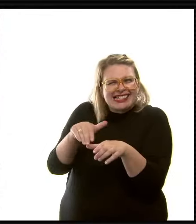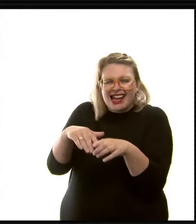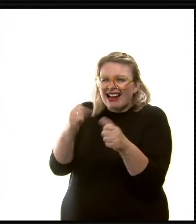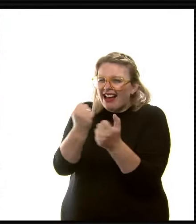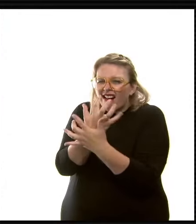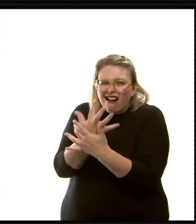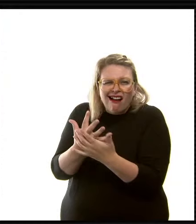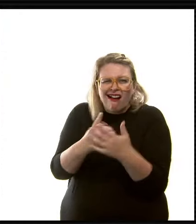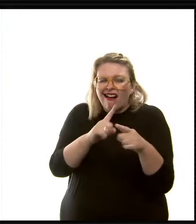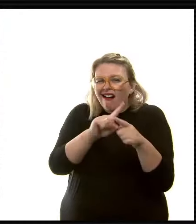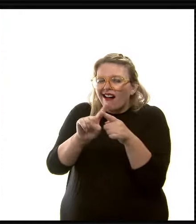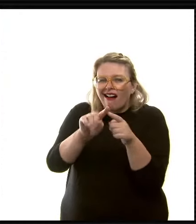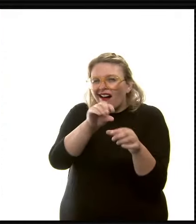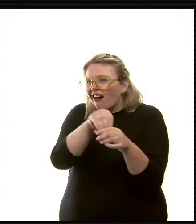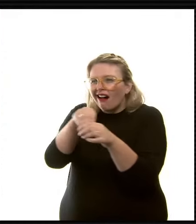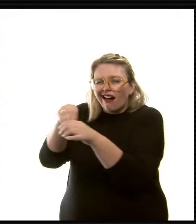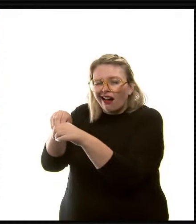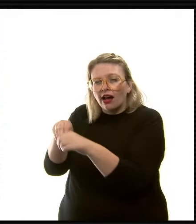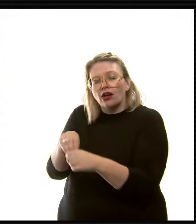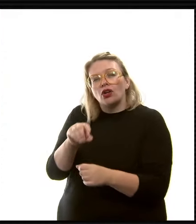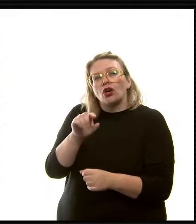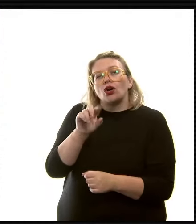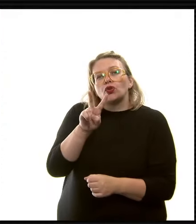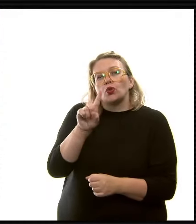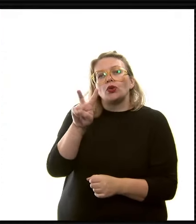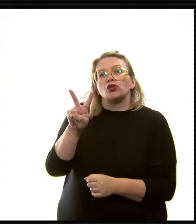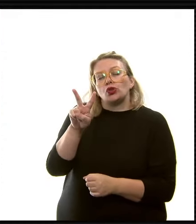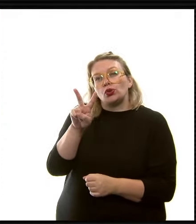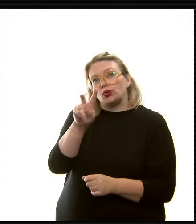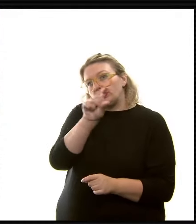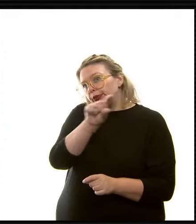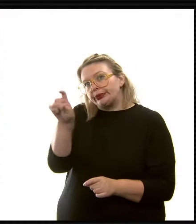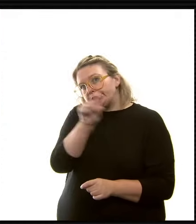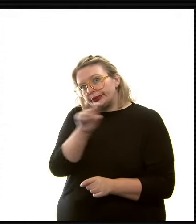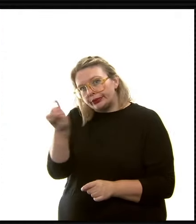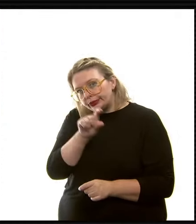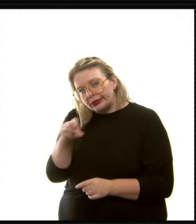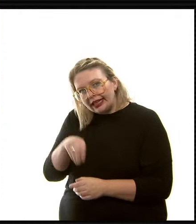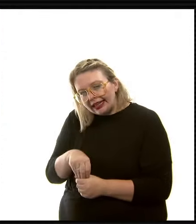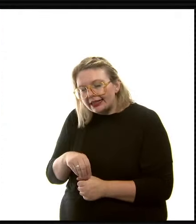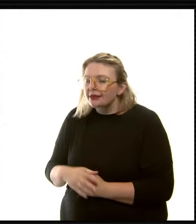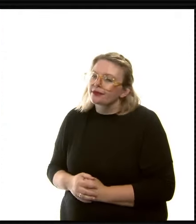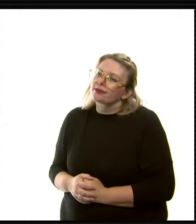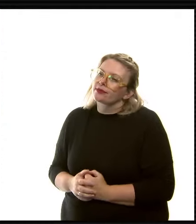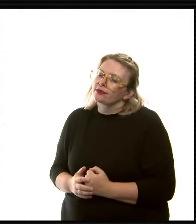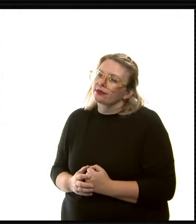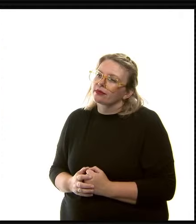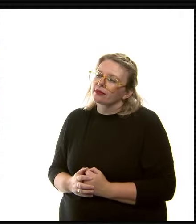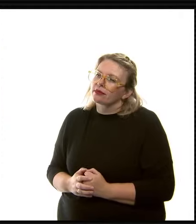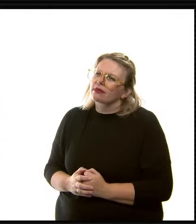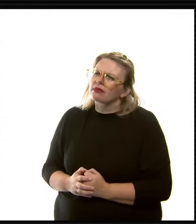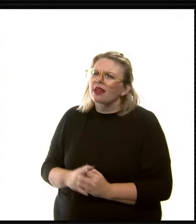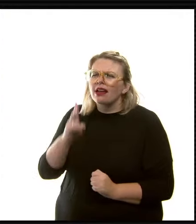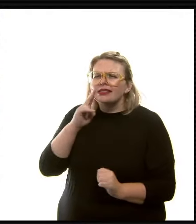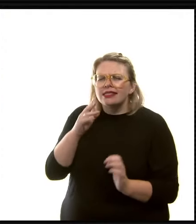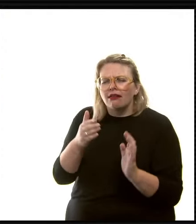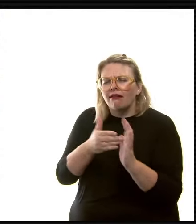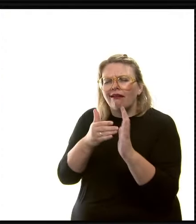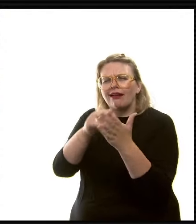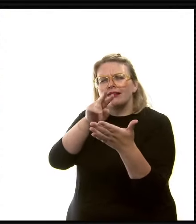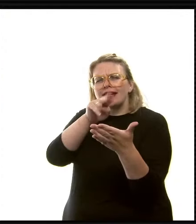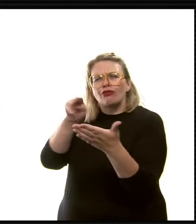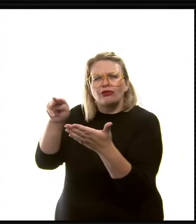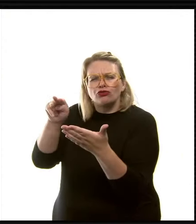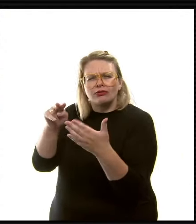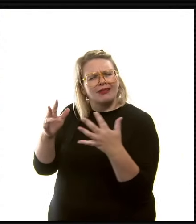for all the other 212 clone pilot or clone troopers. I can see a few decorations on these models, Madison. How